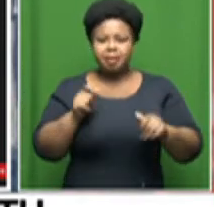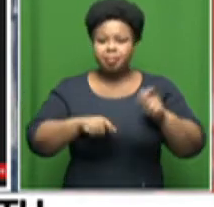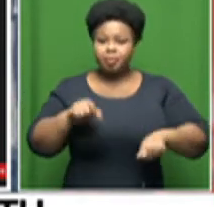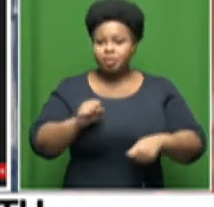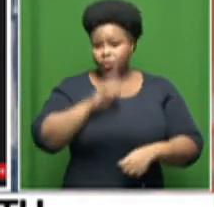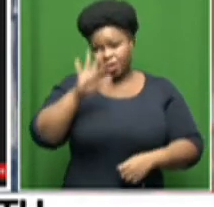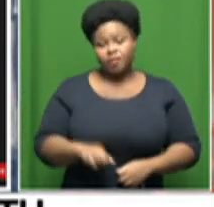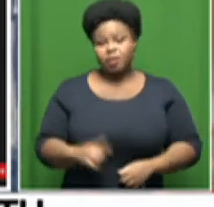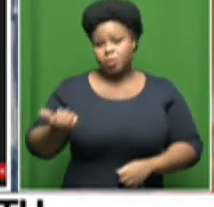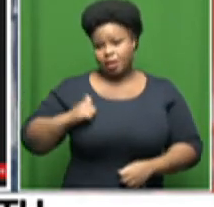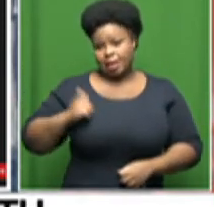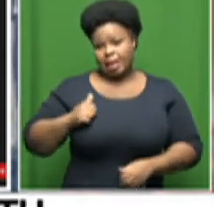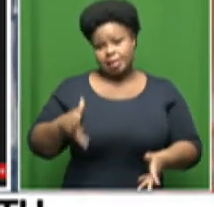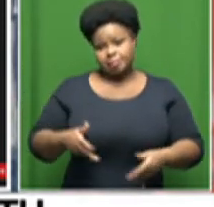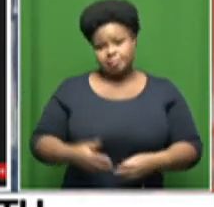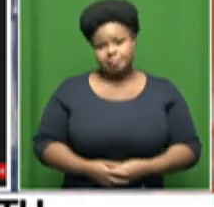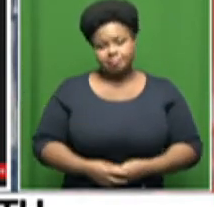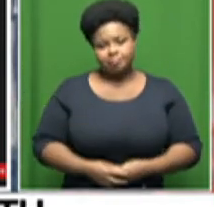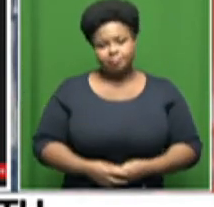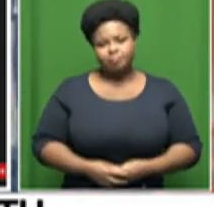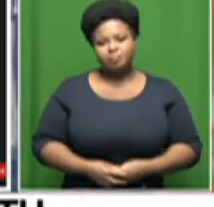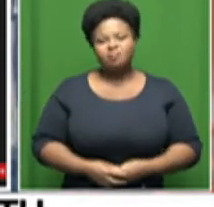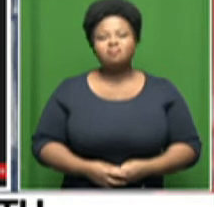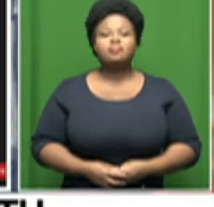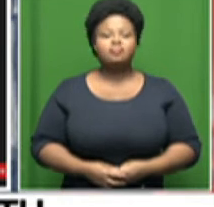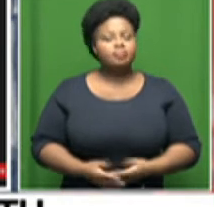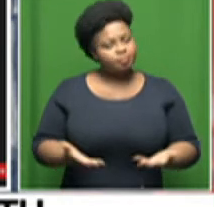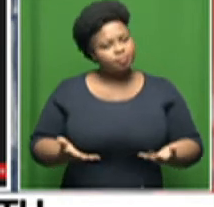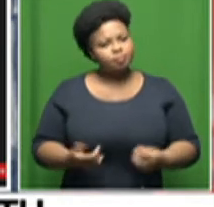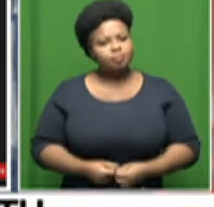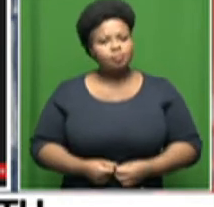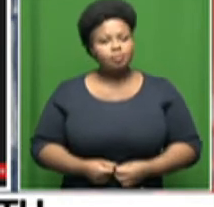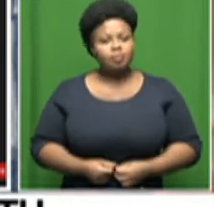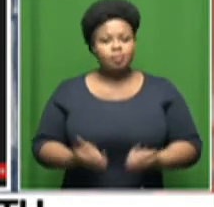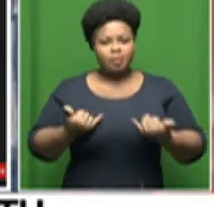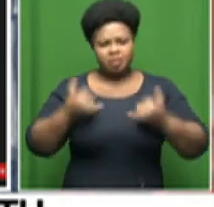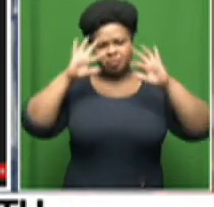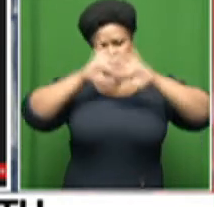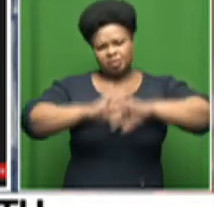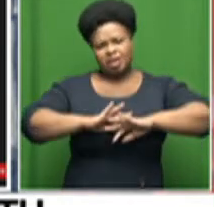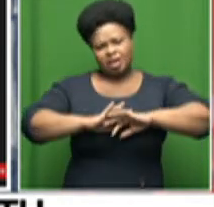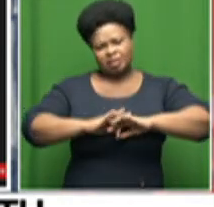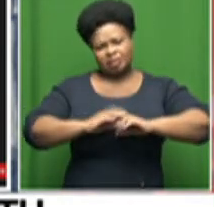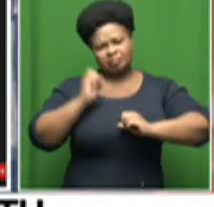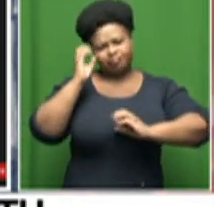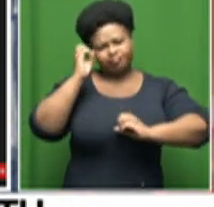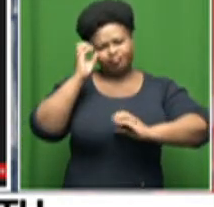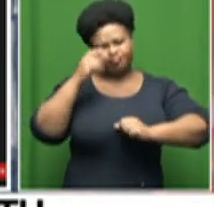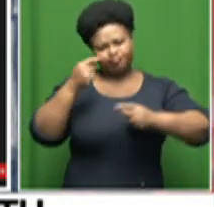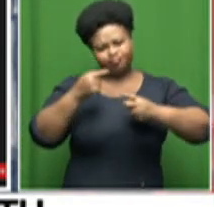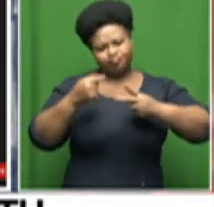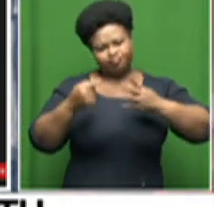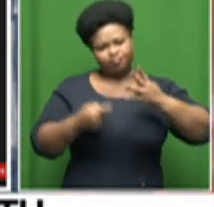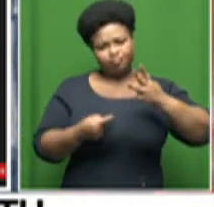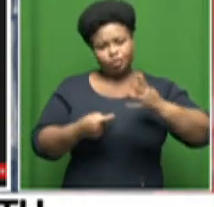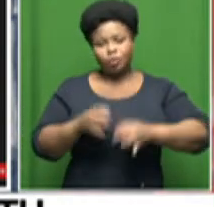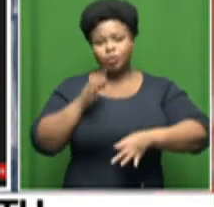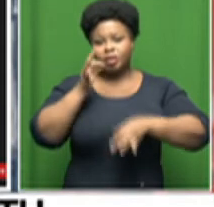having so. And really the kind of issues which have been outlined tonight really center around the